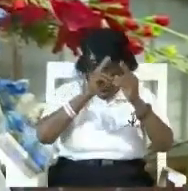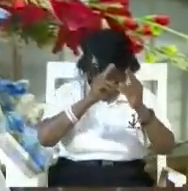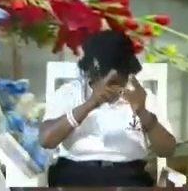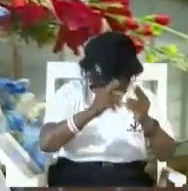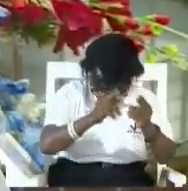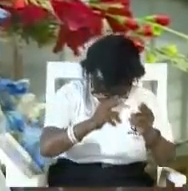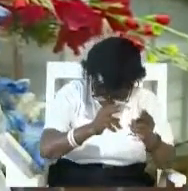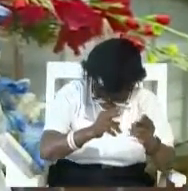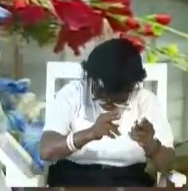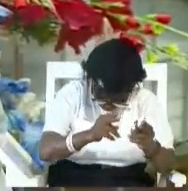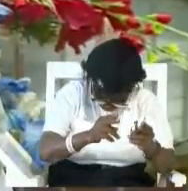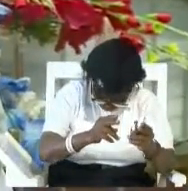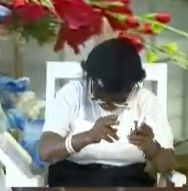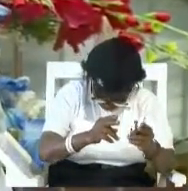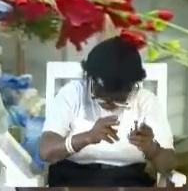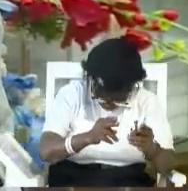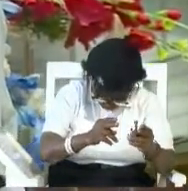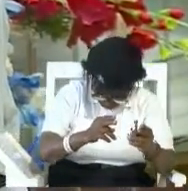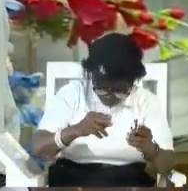honor.